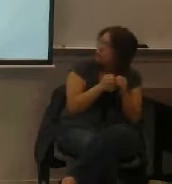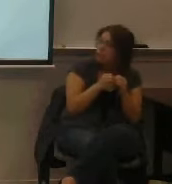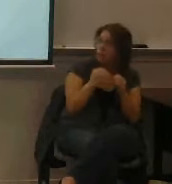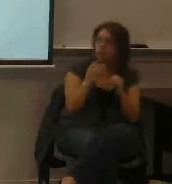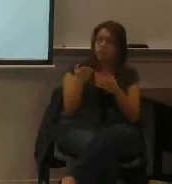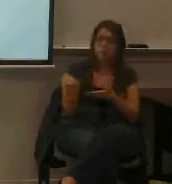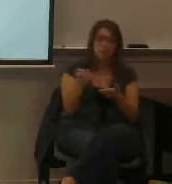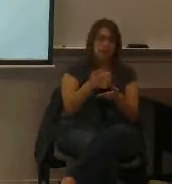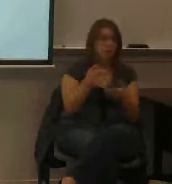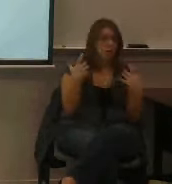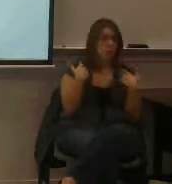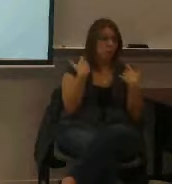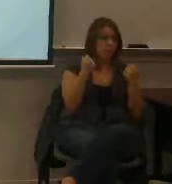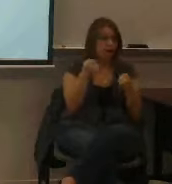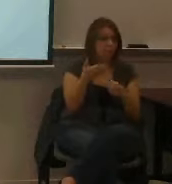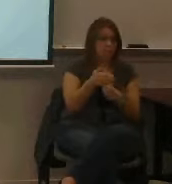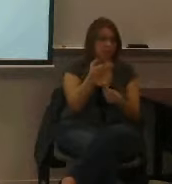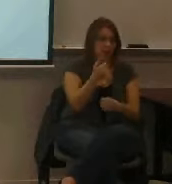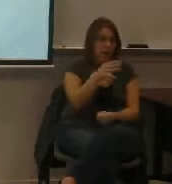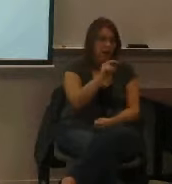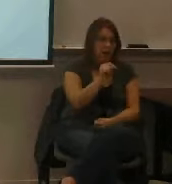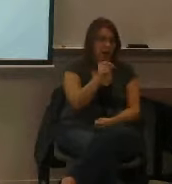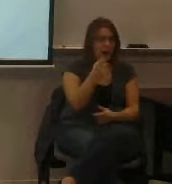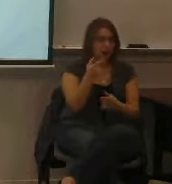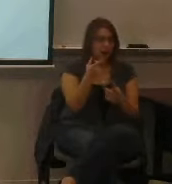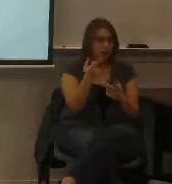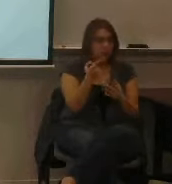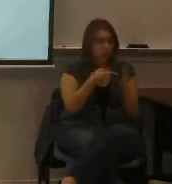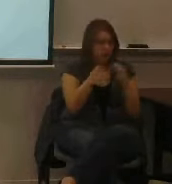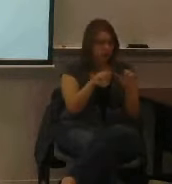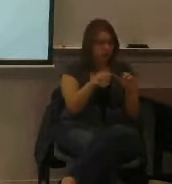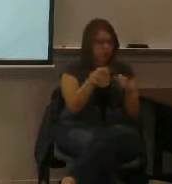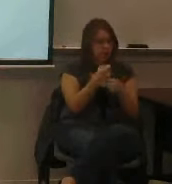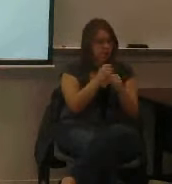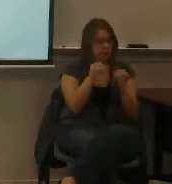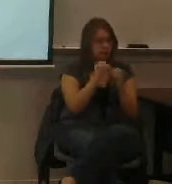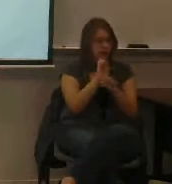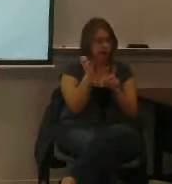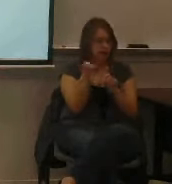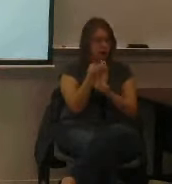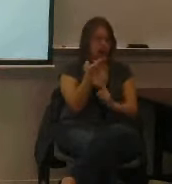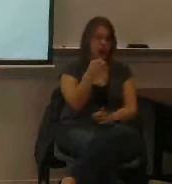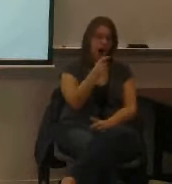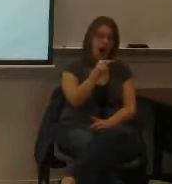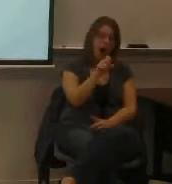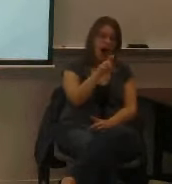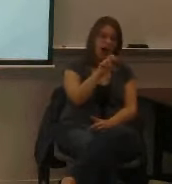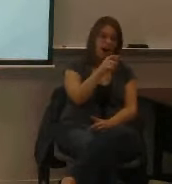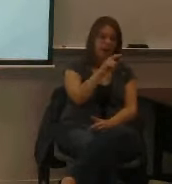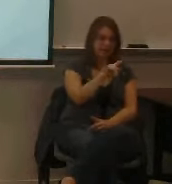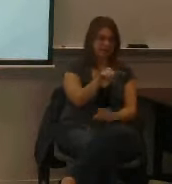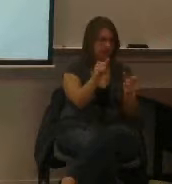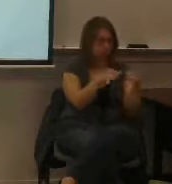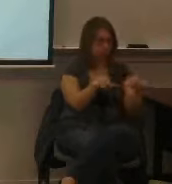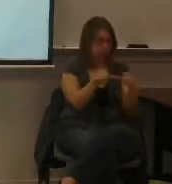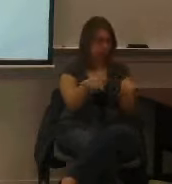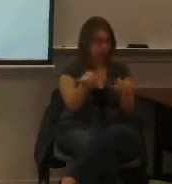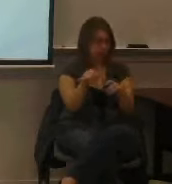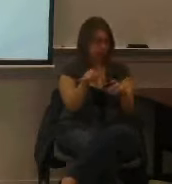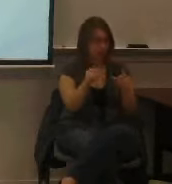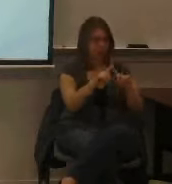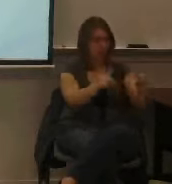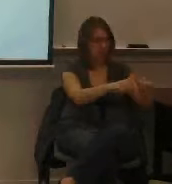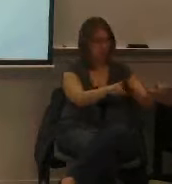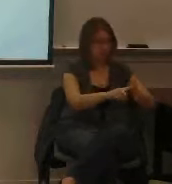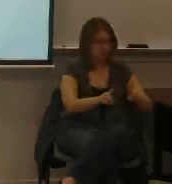restoration of fish habitat, right? What you're actually doing is you're creating more environmental heterogeneity, so there's more sub-habitats for different fishes to